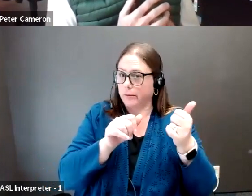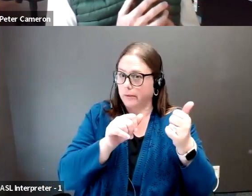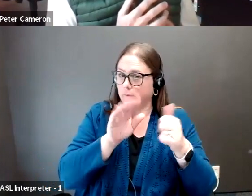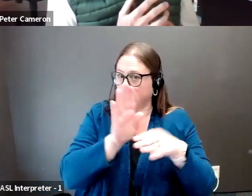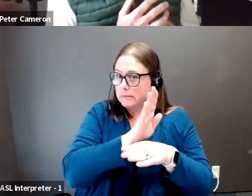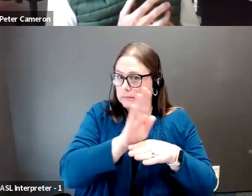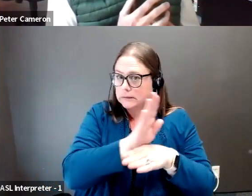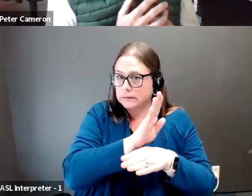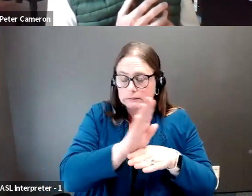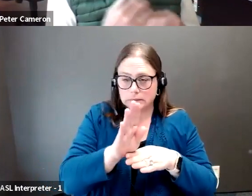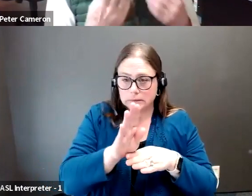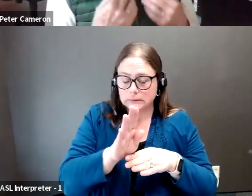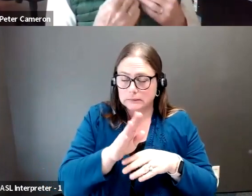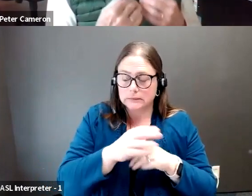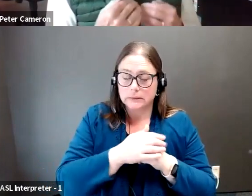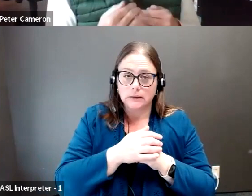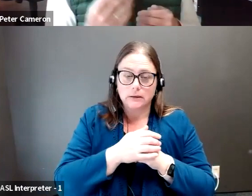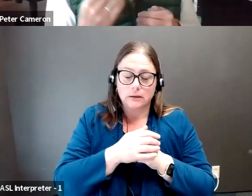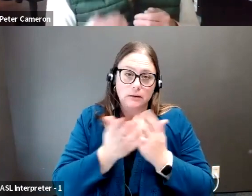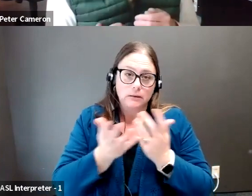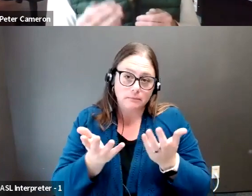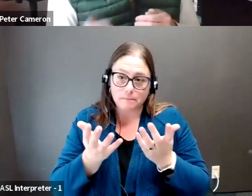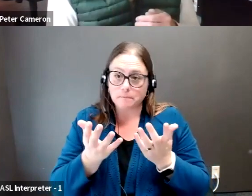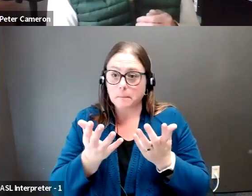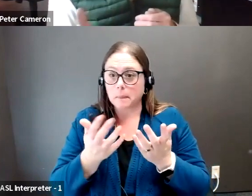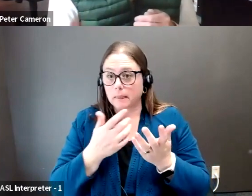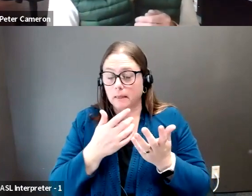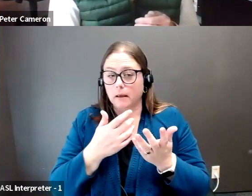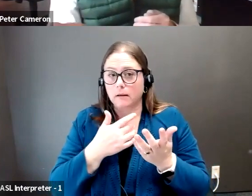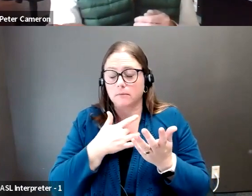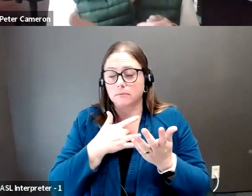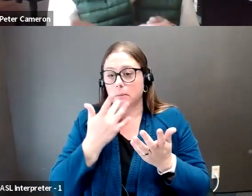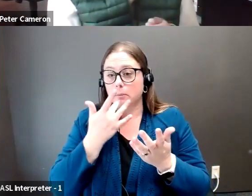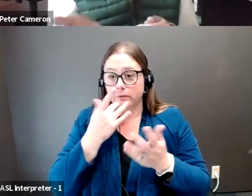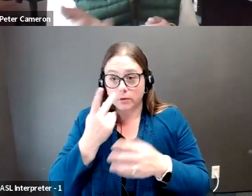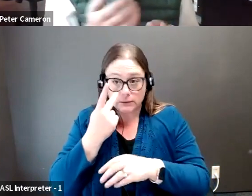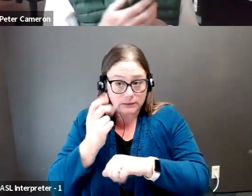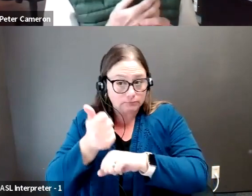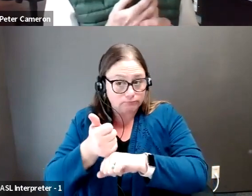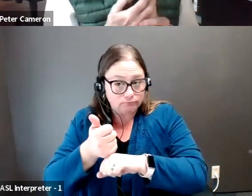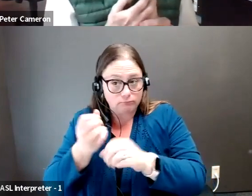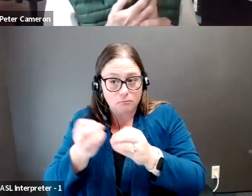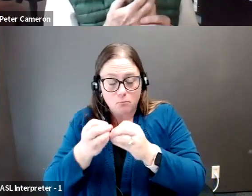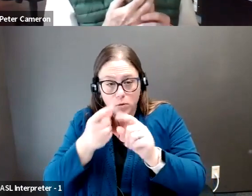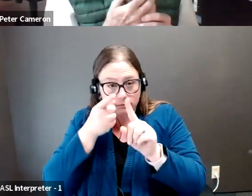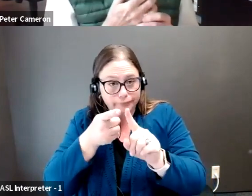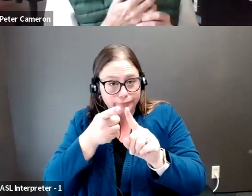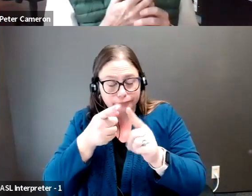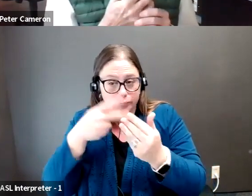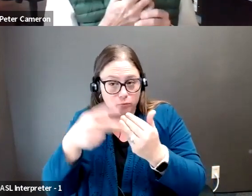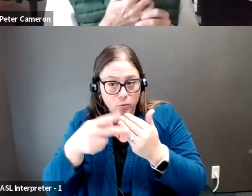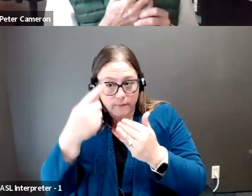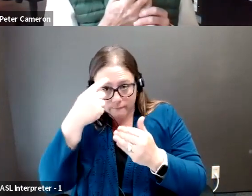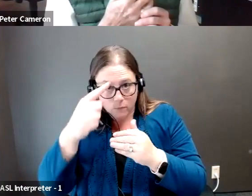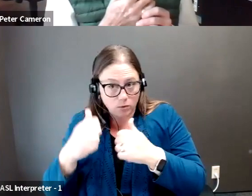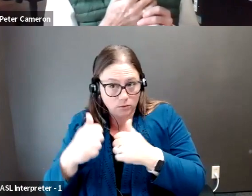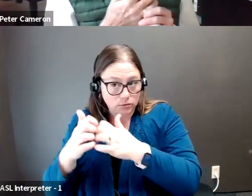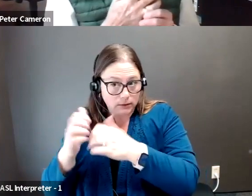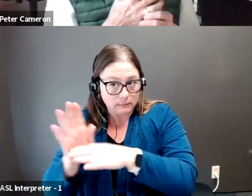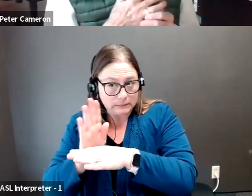isn't, I would like to see more targeted programs for startups, which is what I'm thinking you're